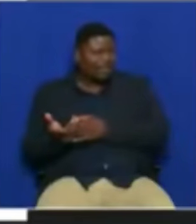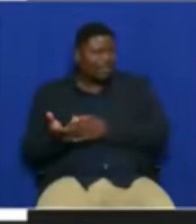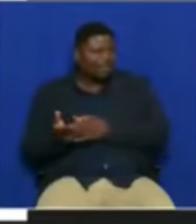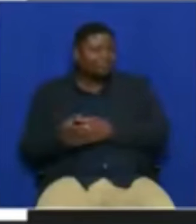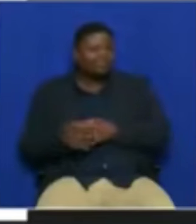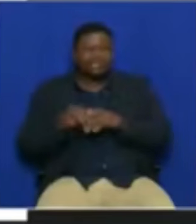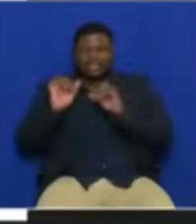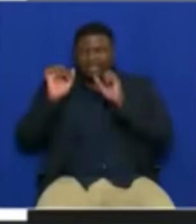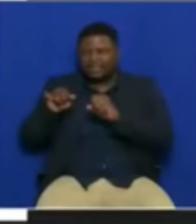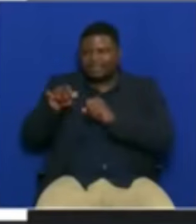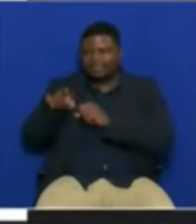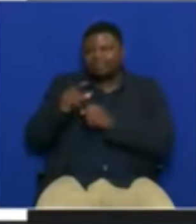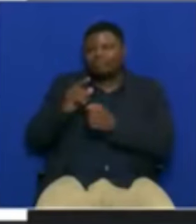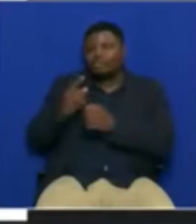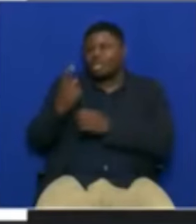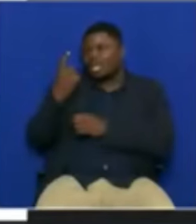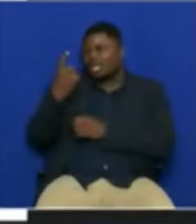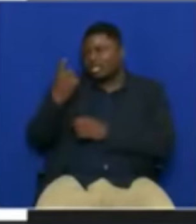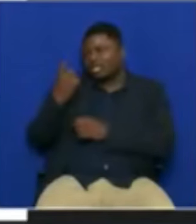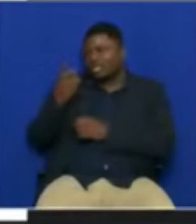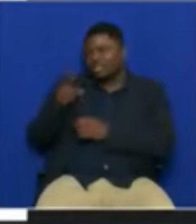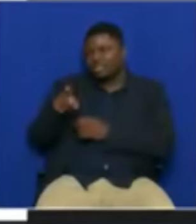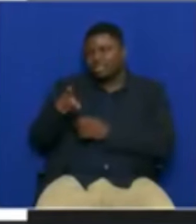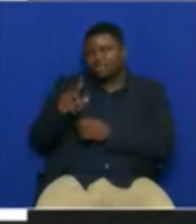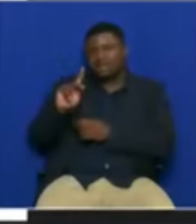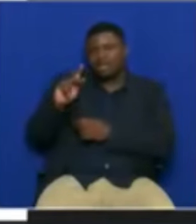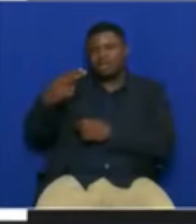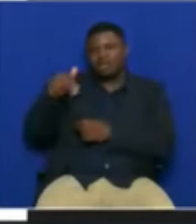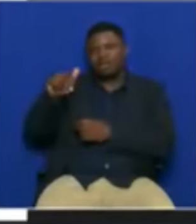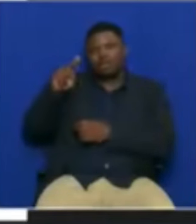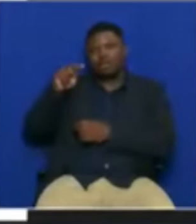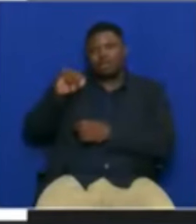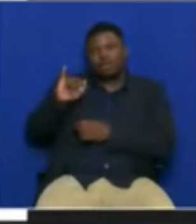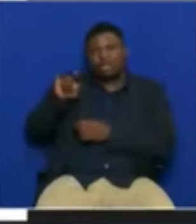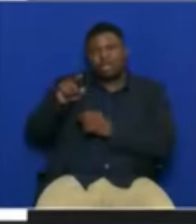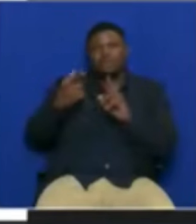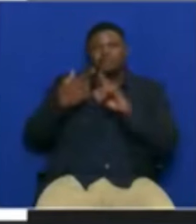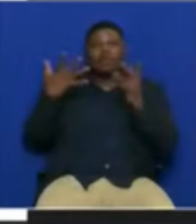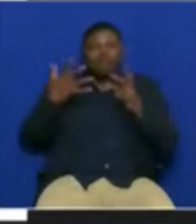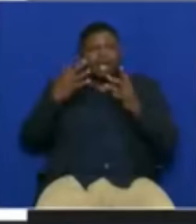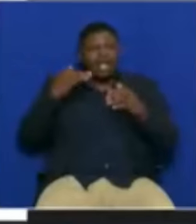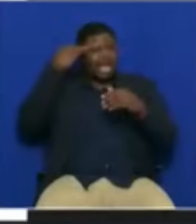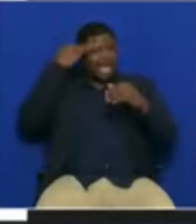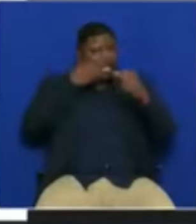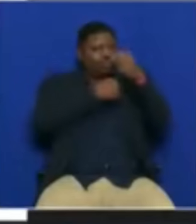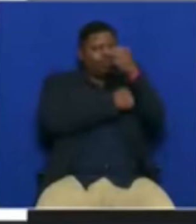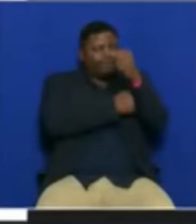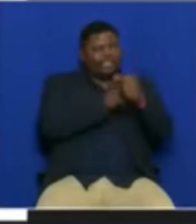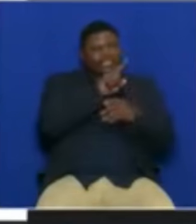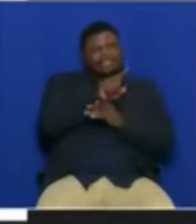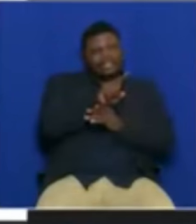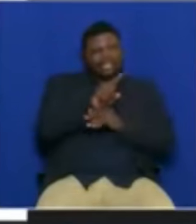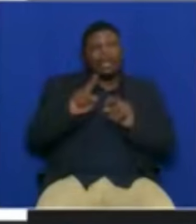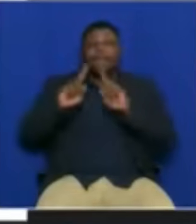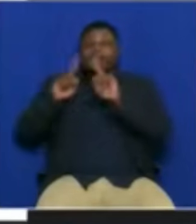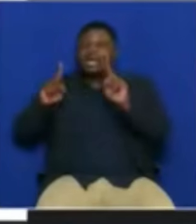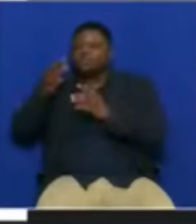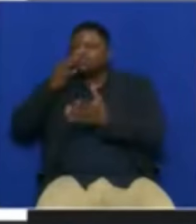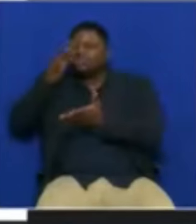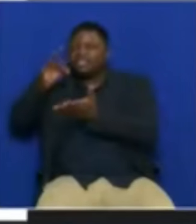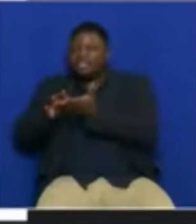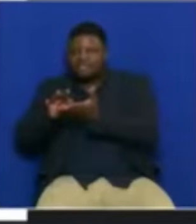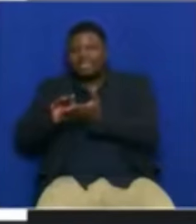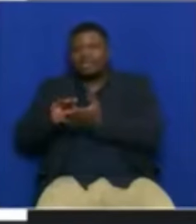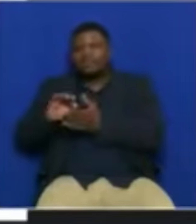there, General Khan is based at the head office itself. Oh, so you're not suggesting that Major General Khan is a